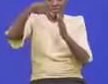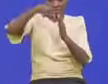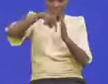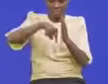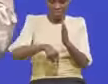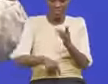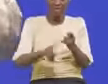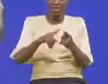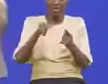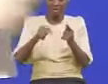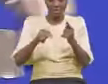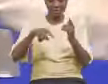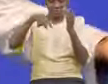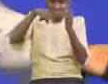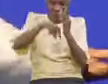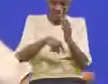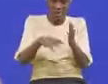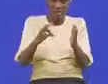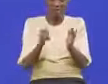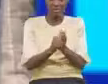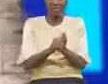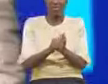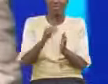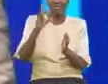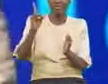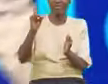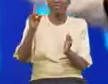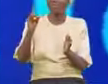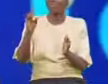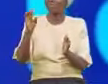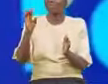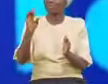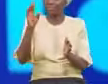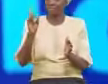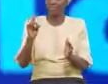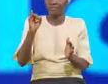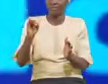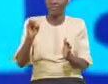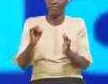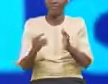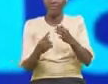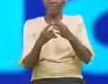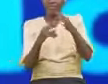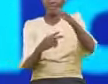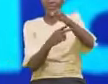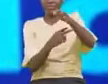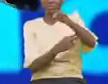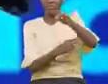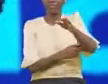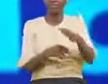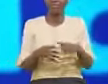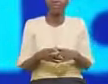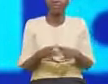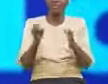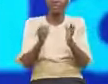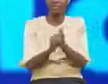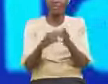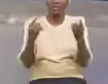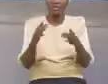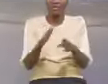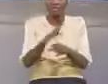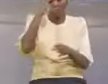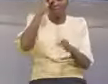Ele bena wa adi be yeatu doa. Have you atu doa? So that sinful man can